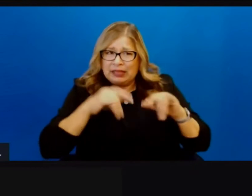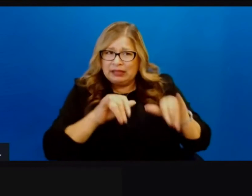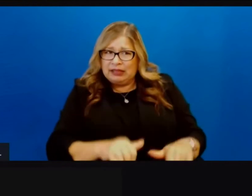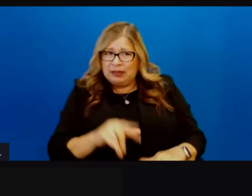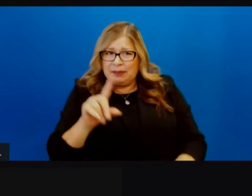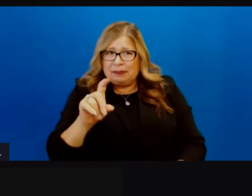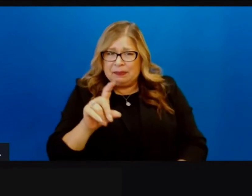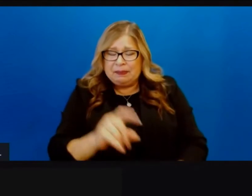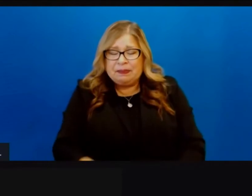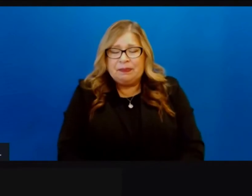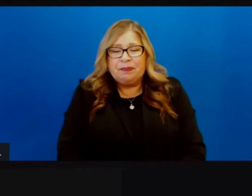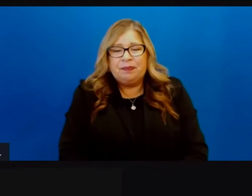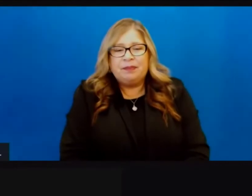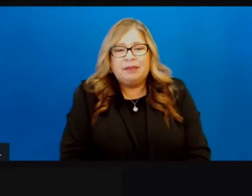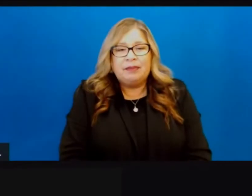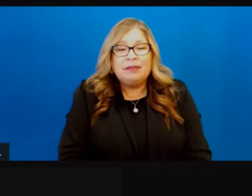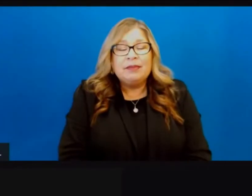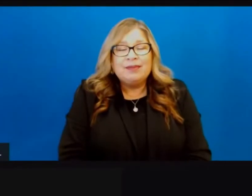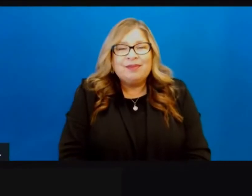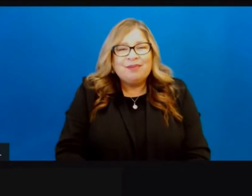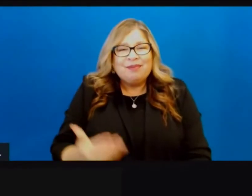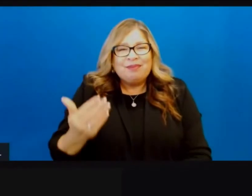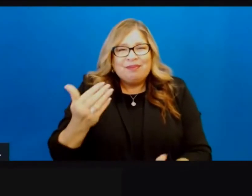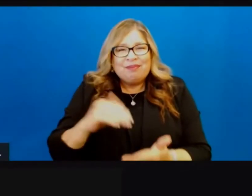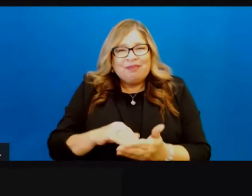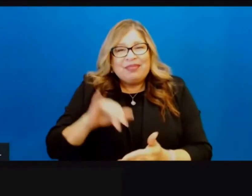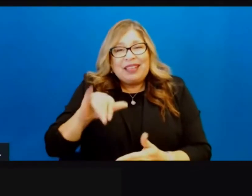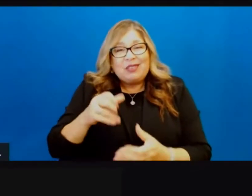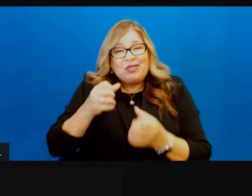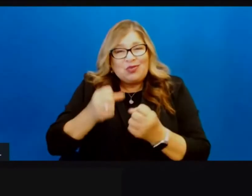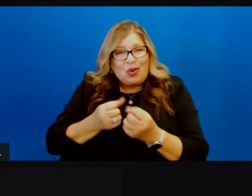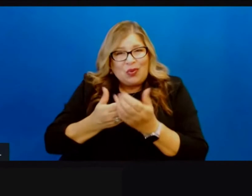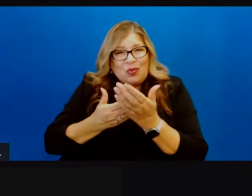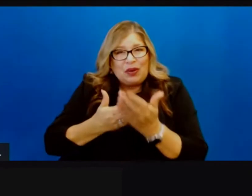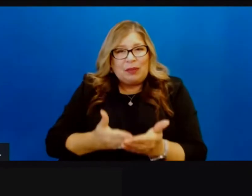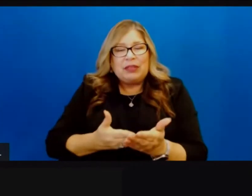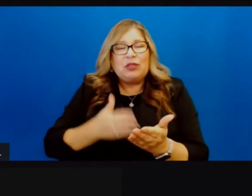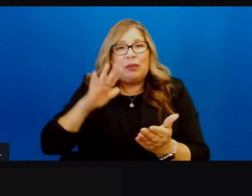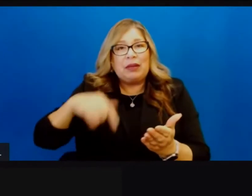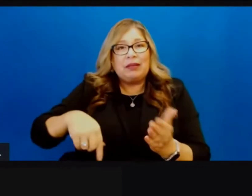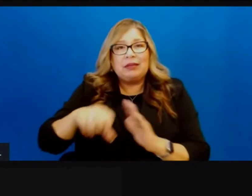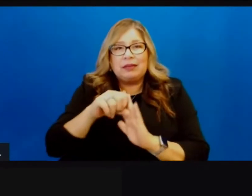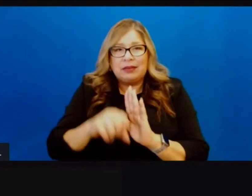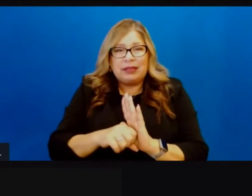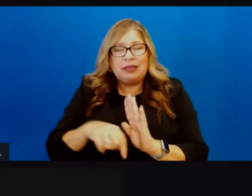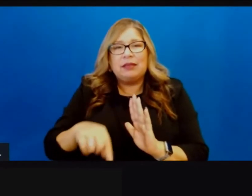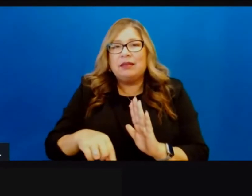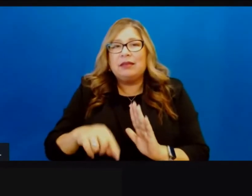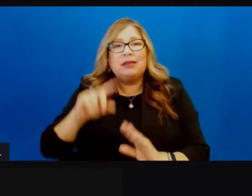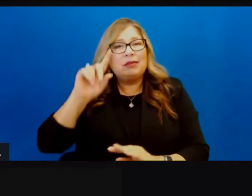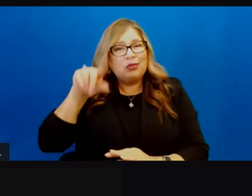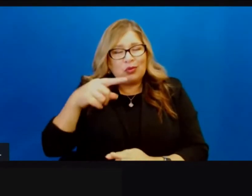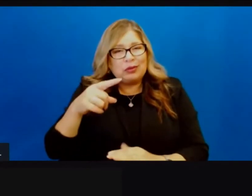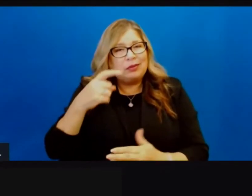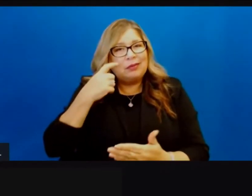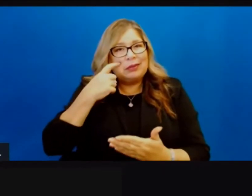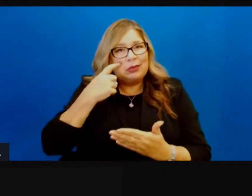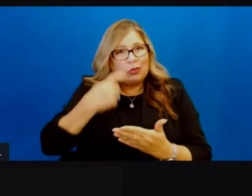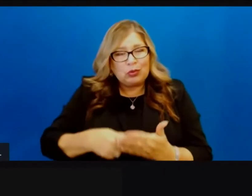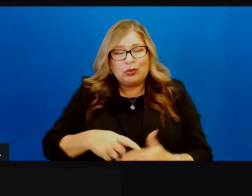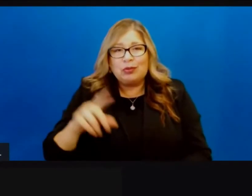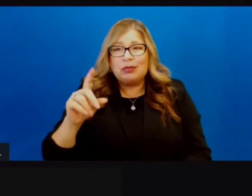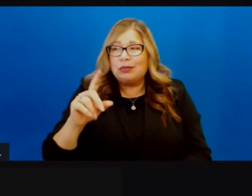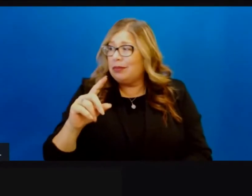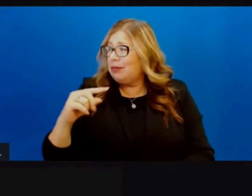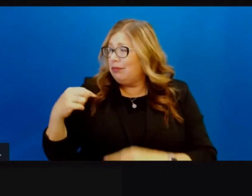So the strong recommendation by the state is really just acknowledging where we are and where we've